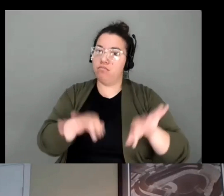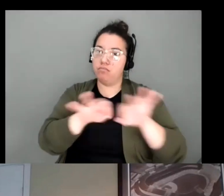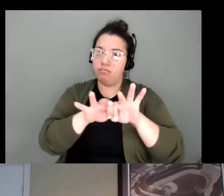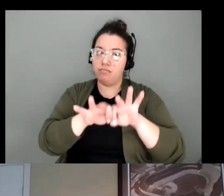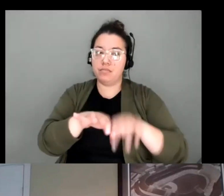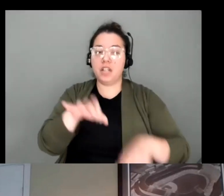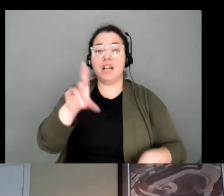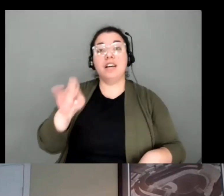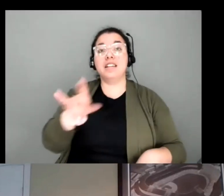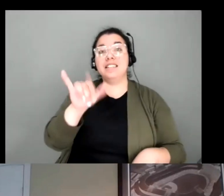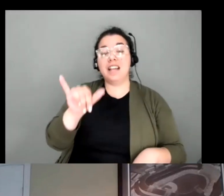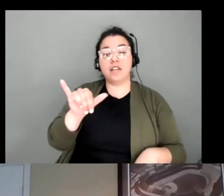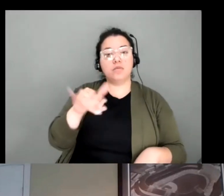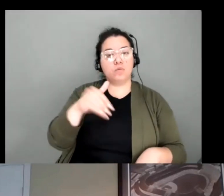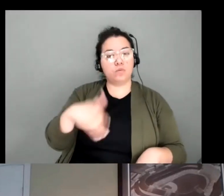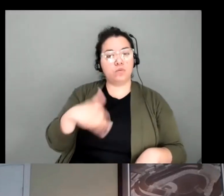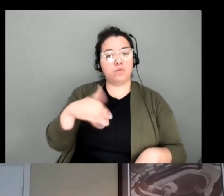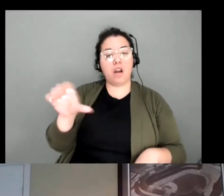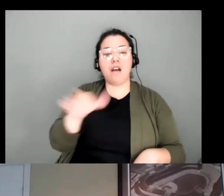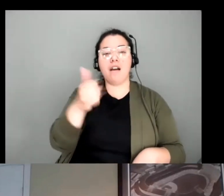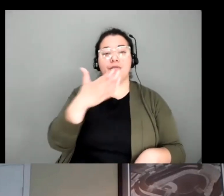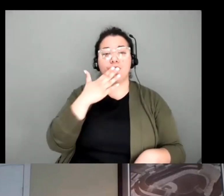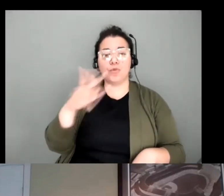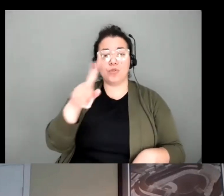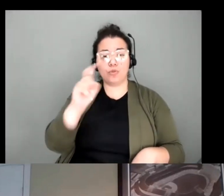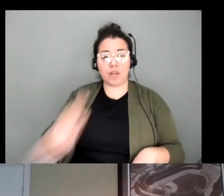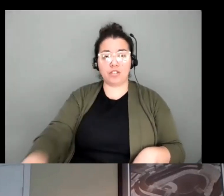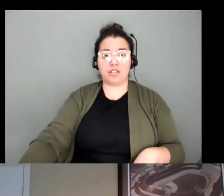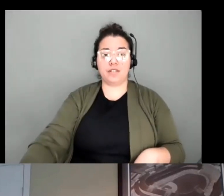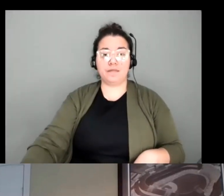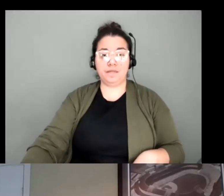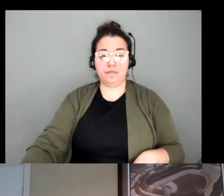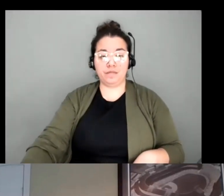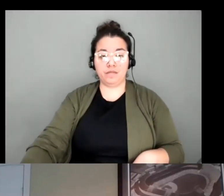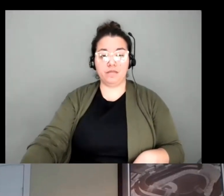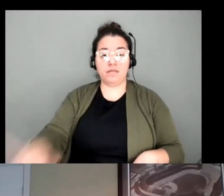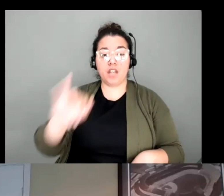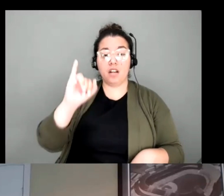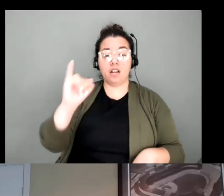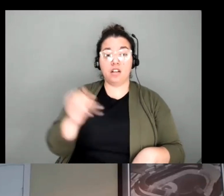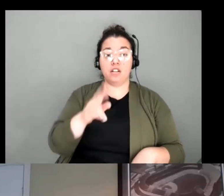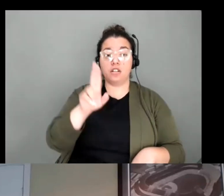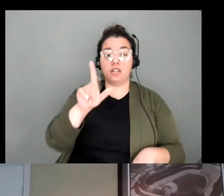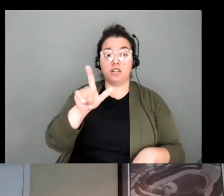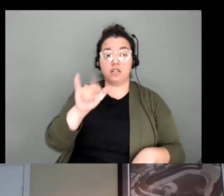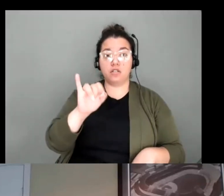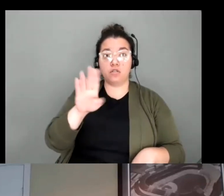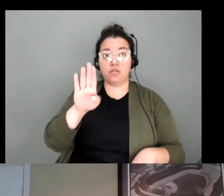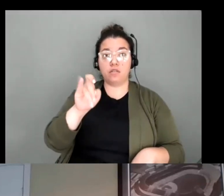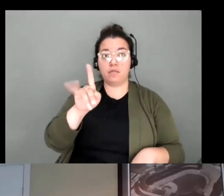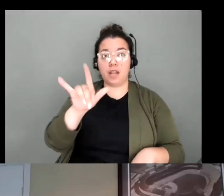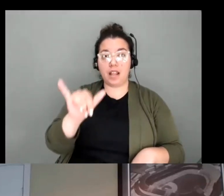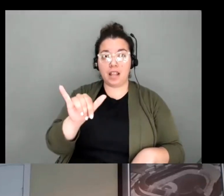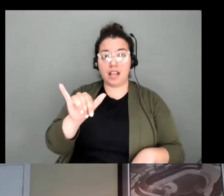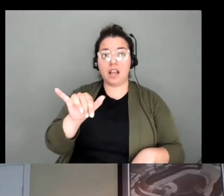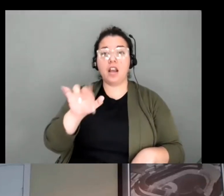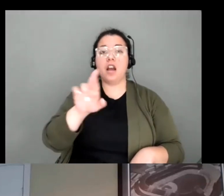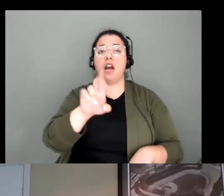about too, Julie Bentley, is a realtor and real estate agent the same